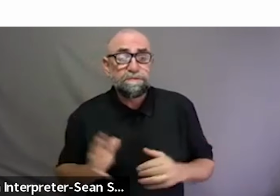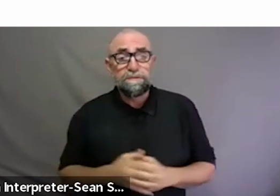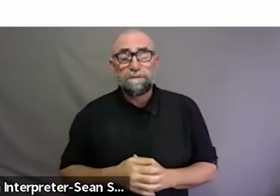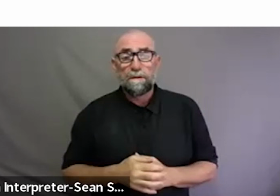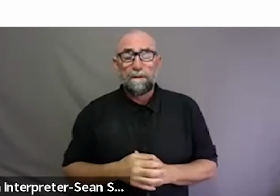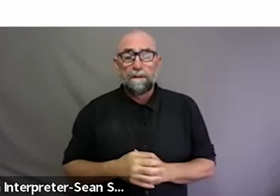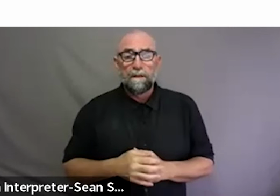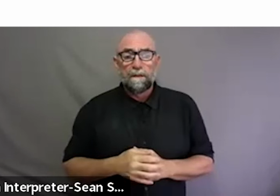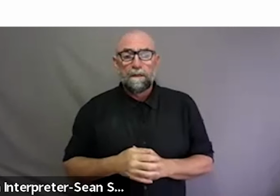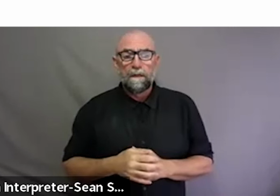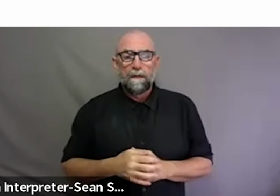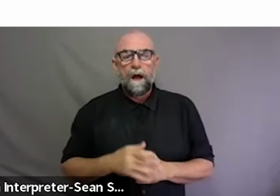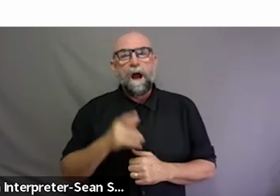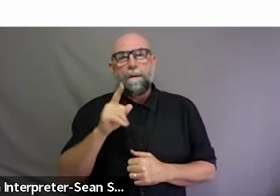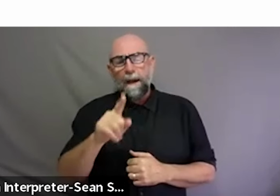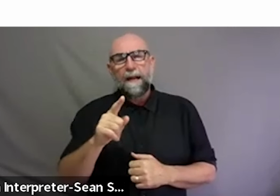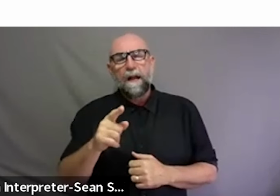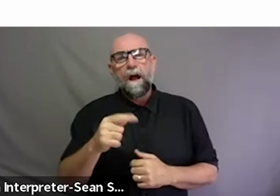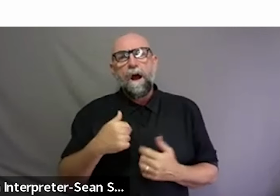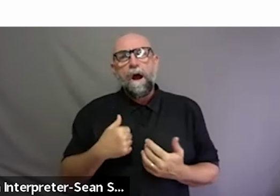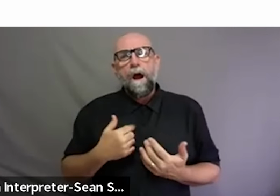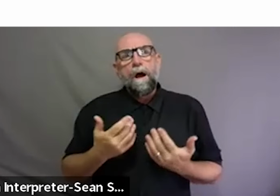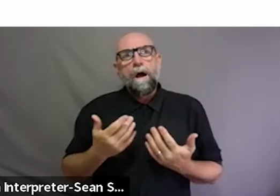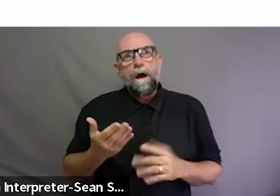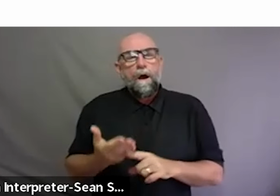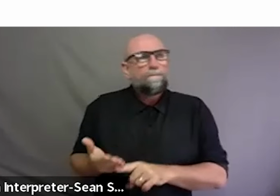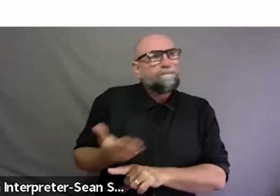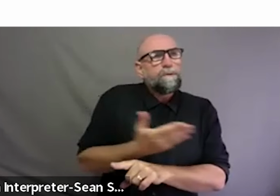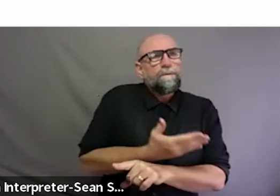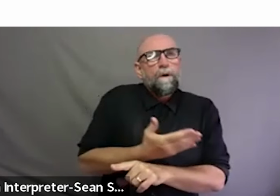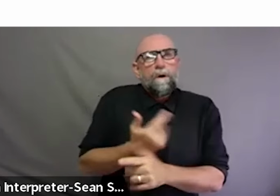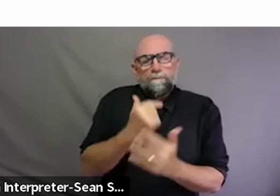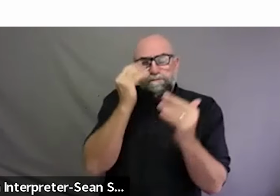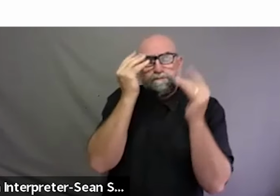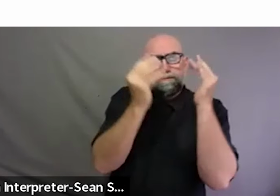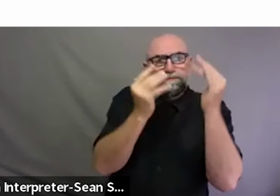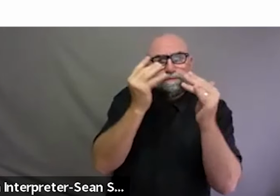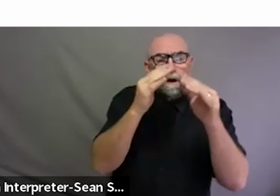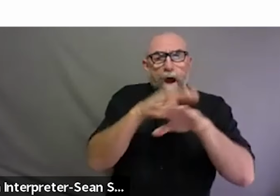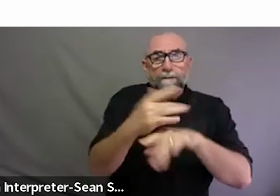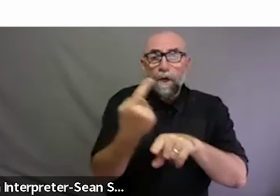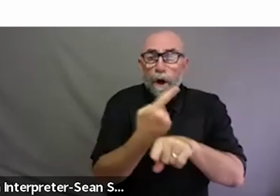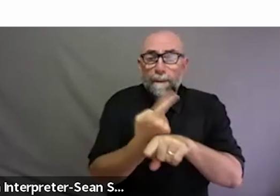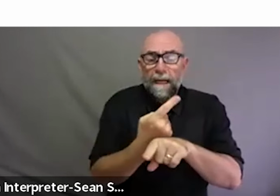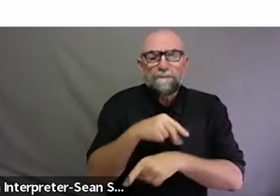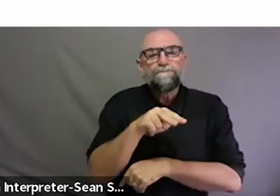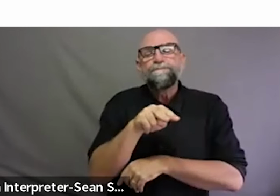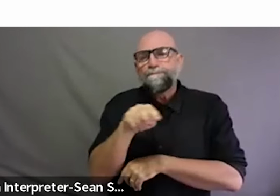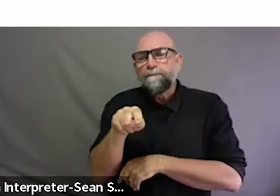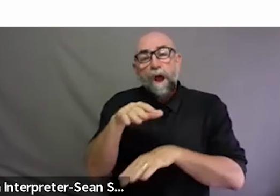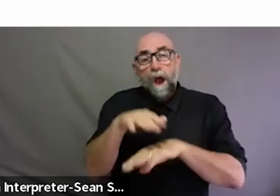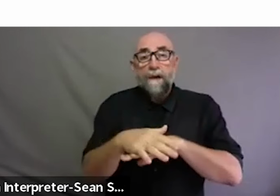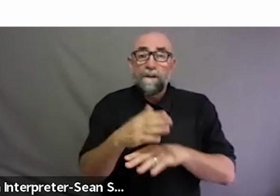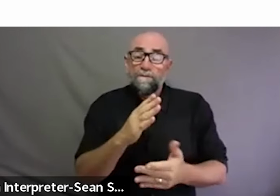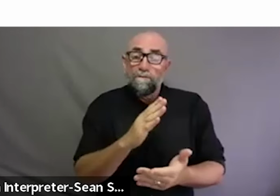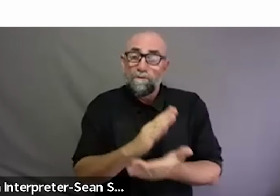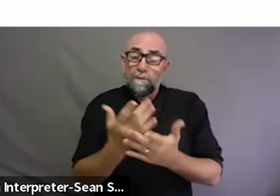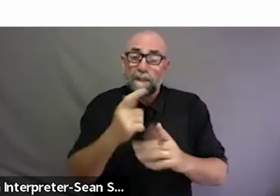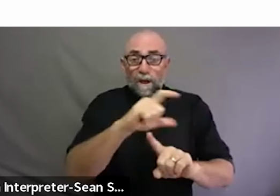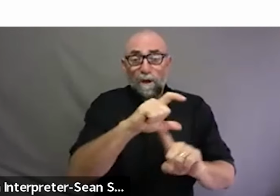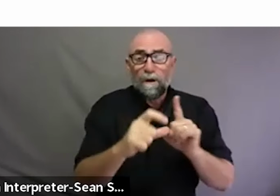So I think my earlier reflective comments were very much about academic culture, and this was a big concern for neurodiverse